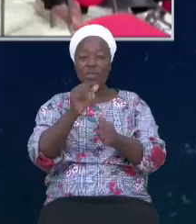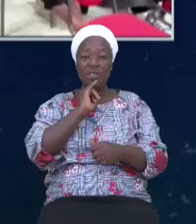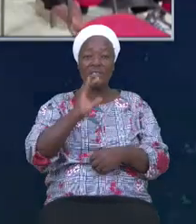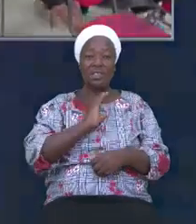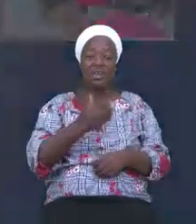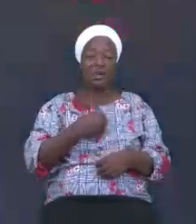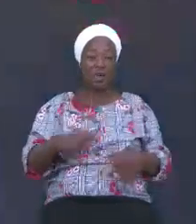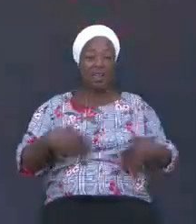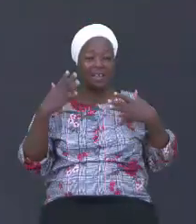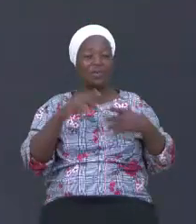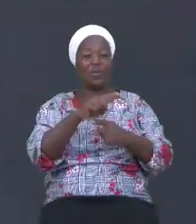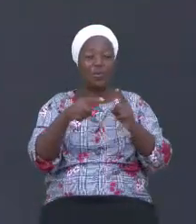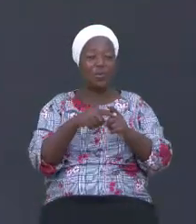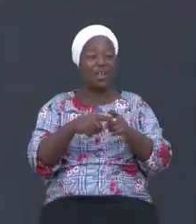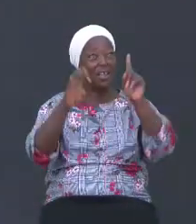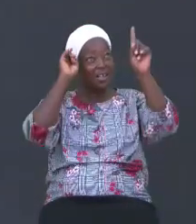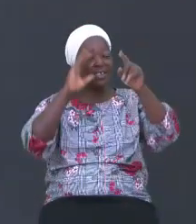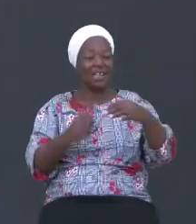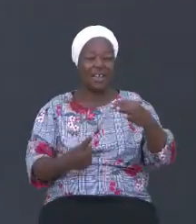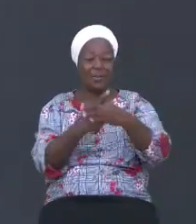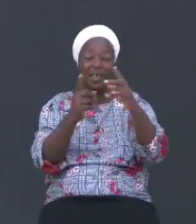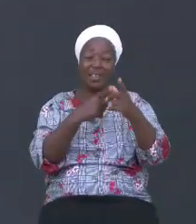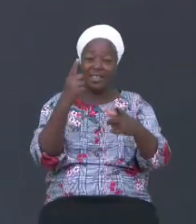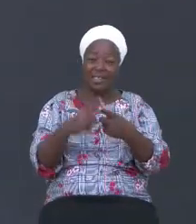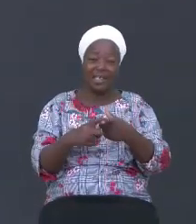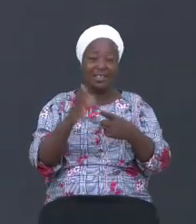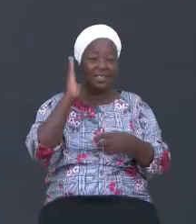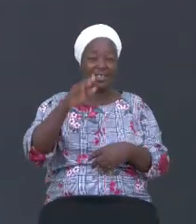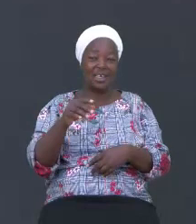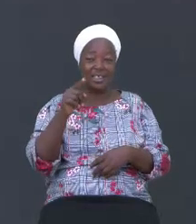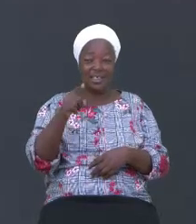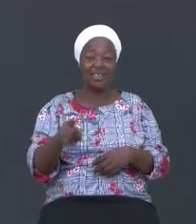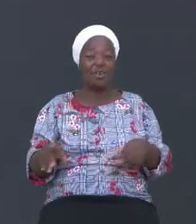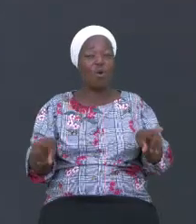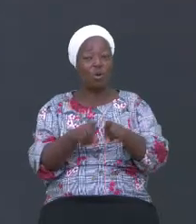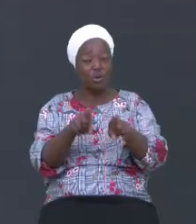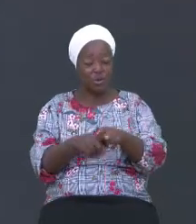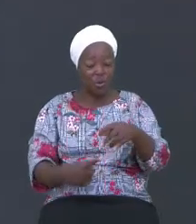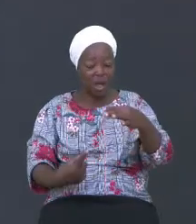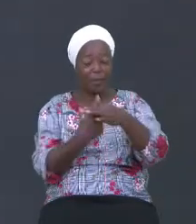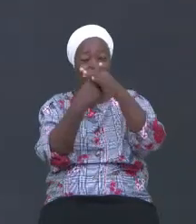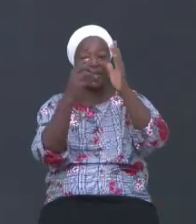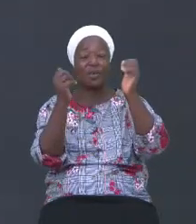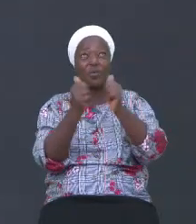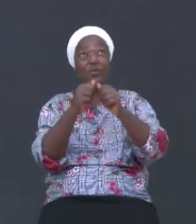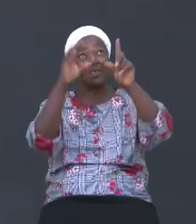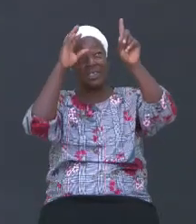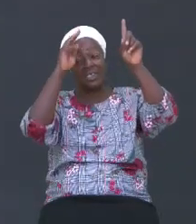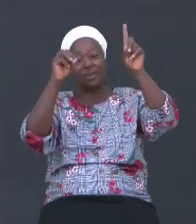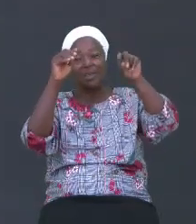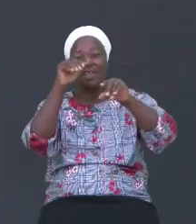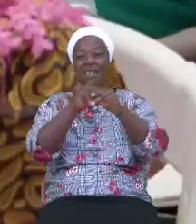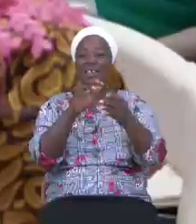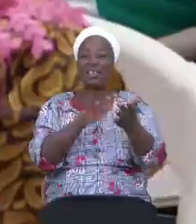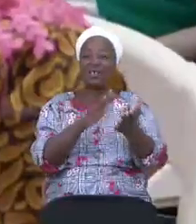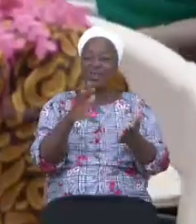shall appear, then shall ye also appear with him in